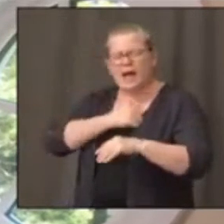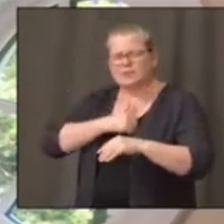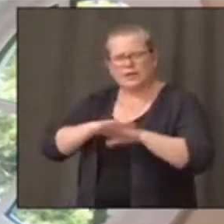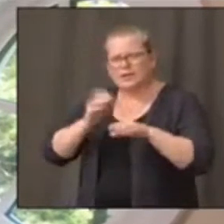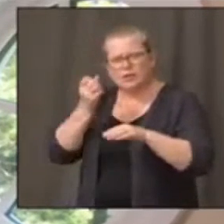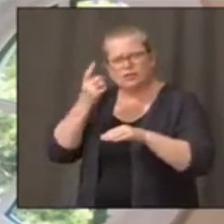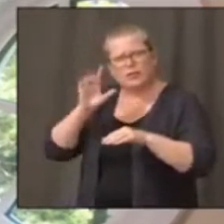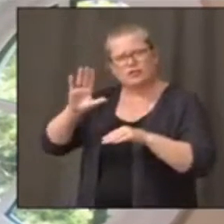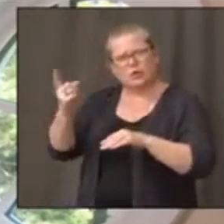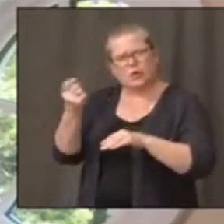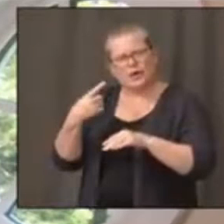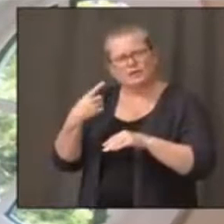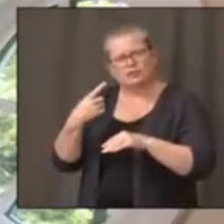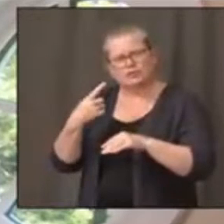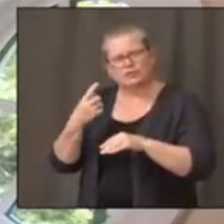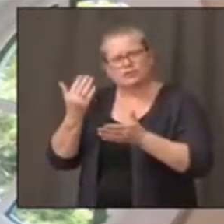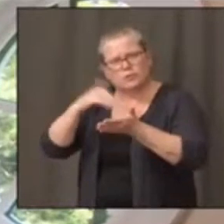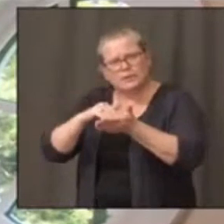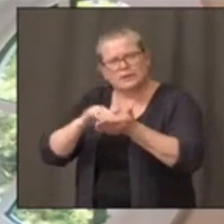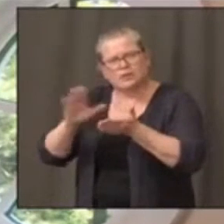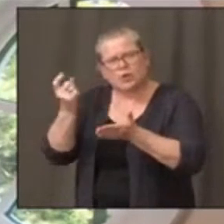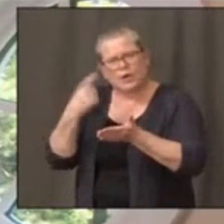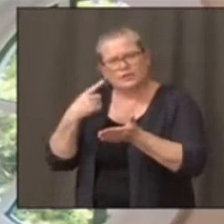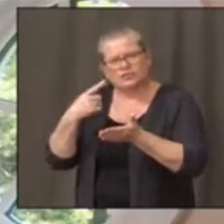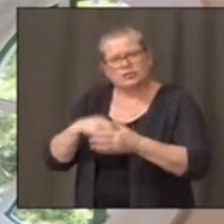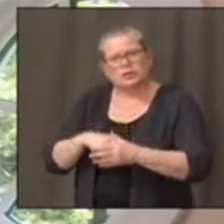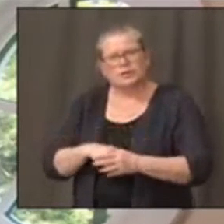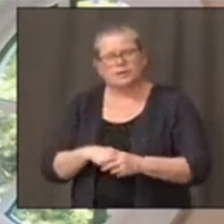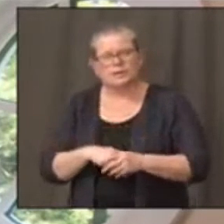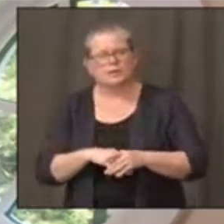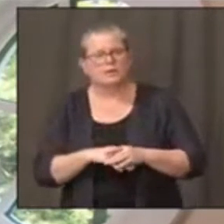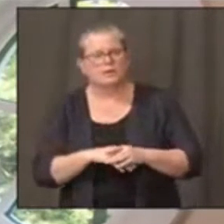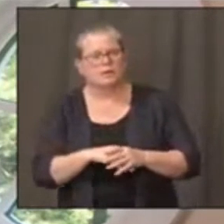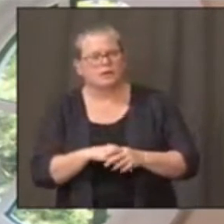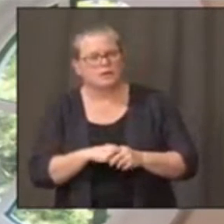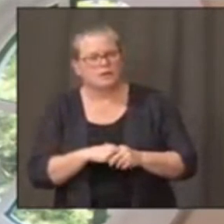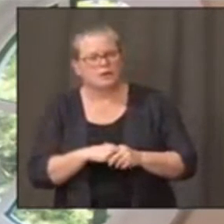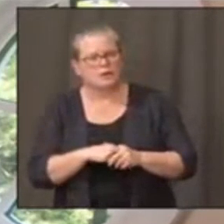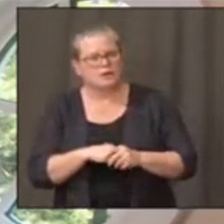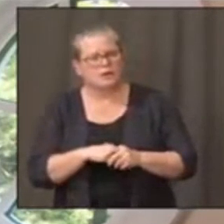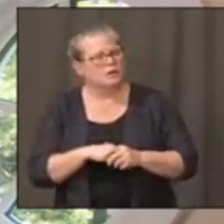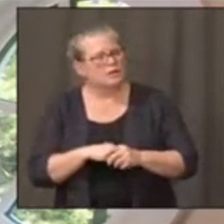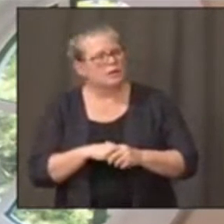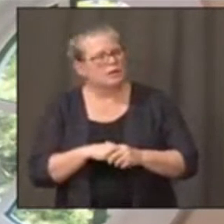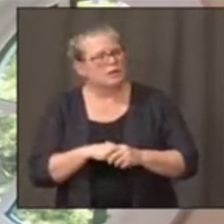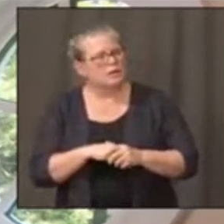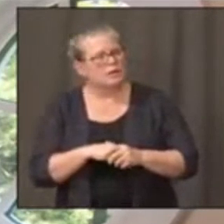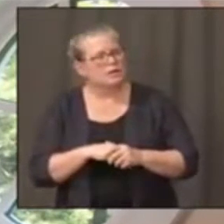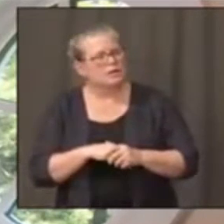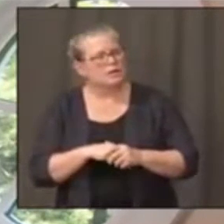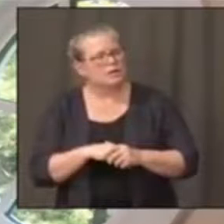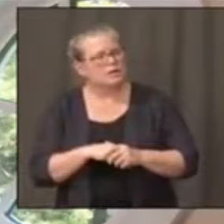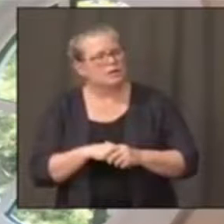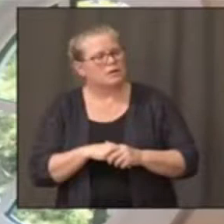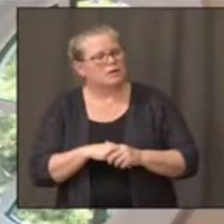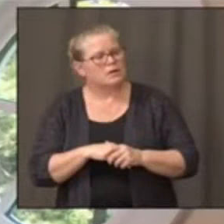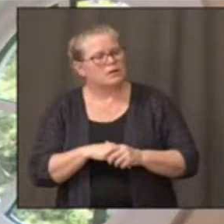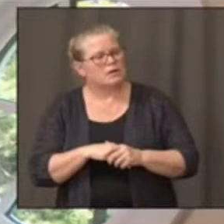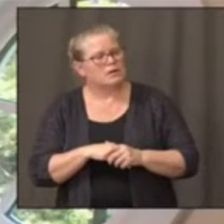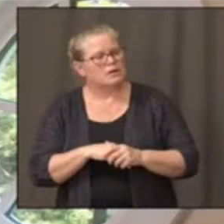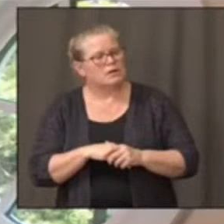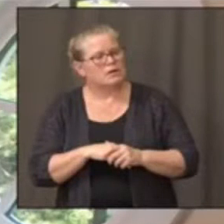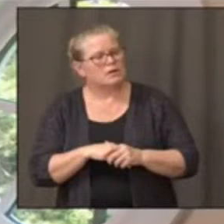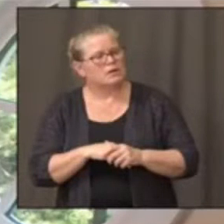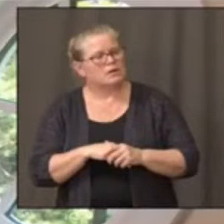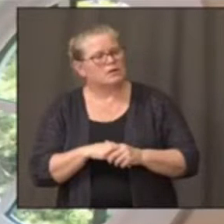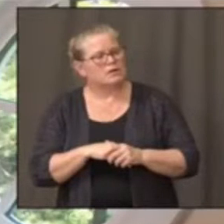be continuous transmission? Yes. We've heard about waves coming, and Dr. Carter earlier this week said it's not